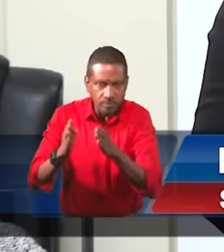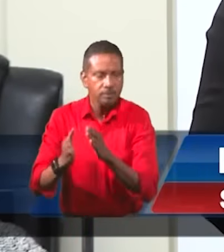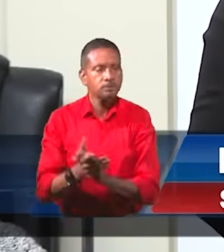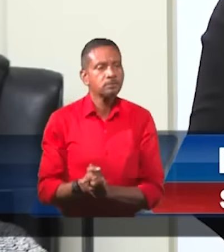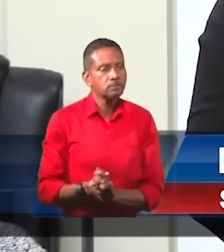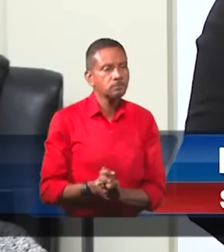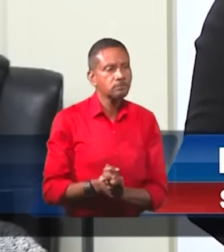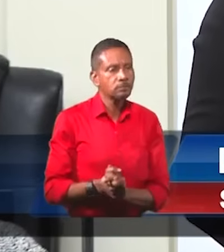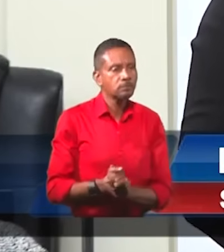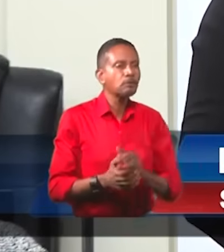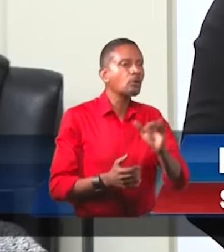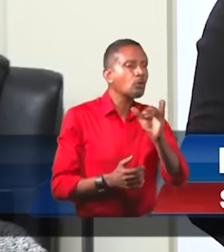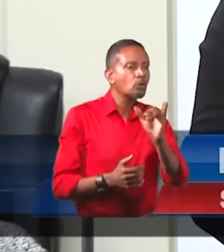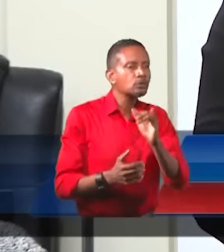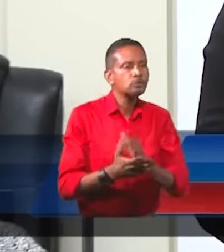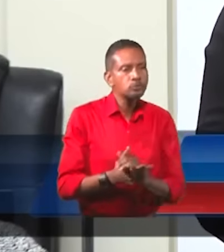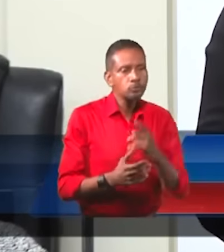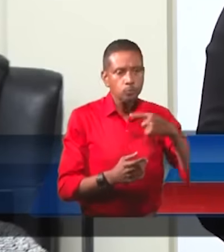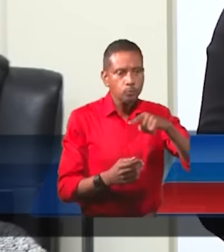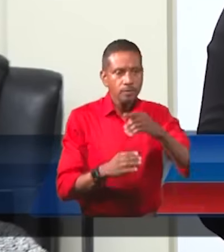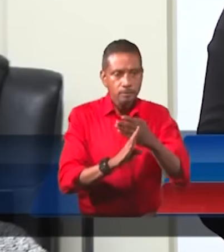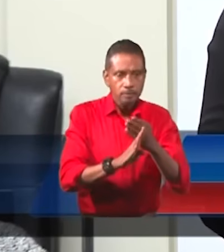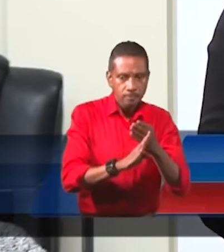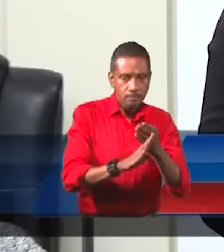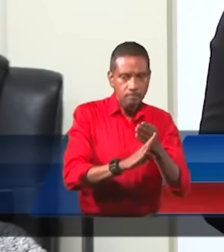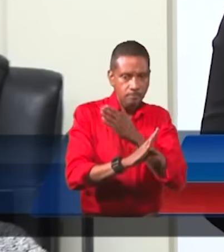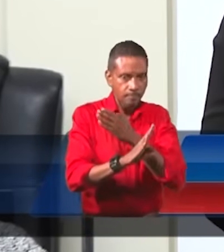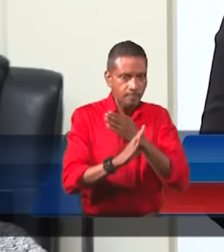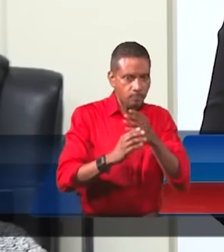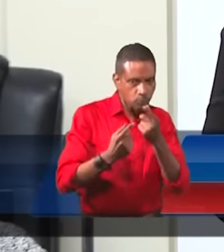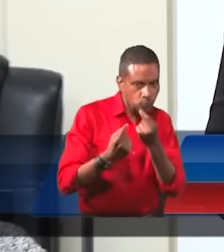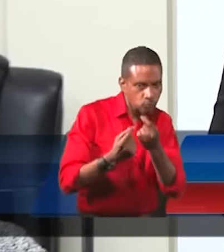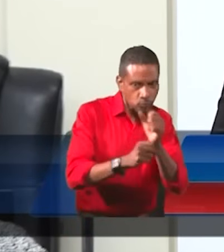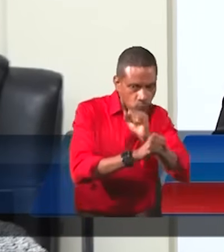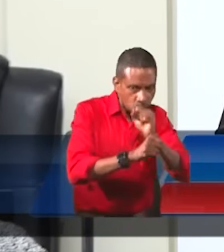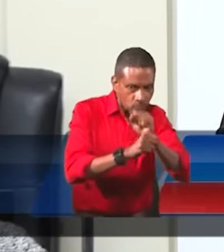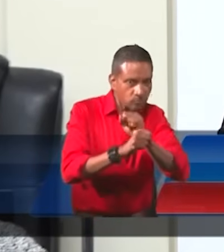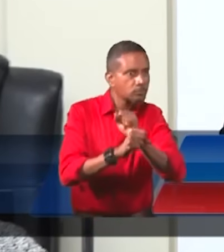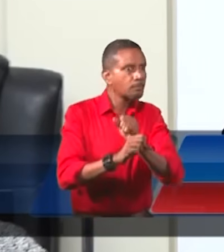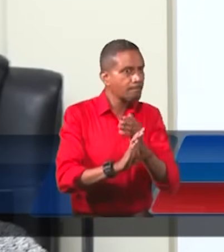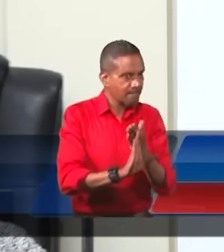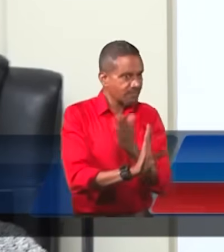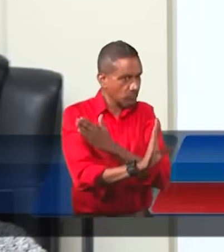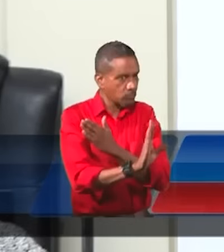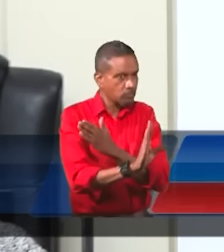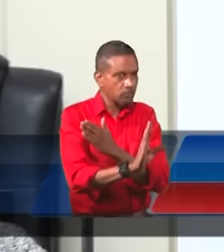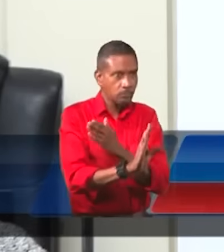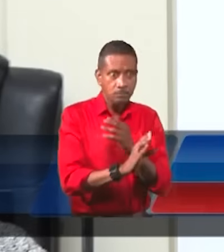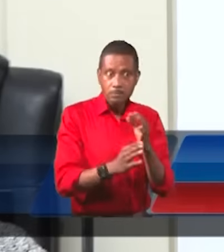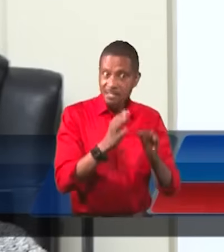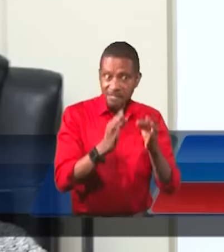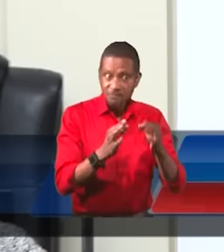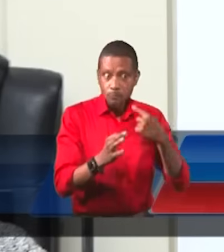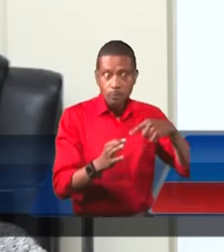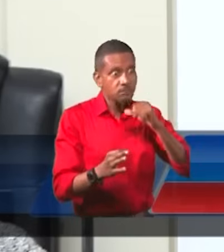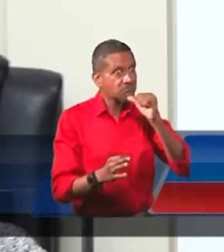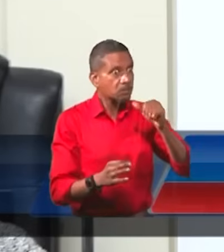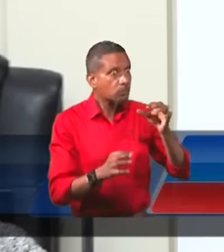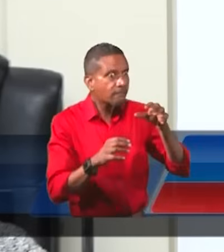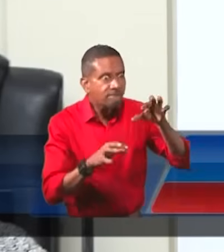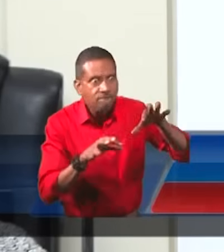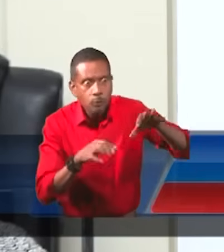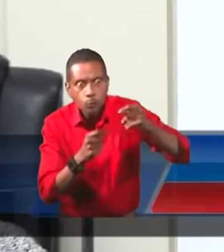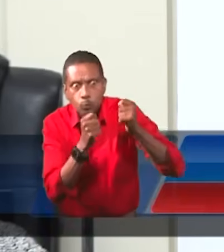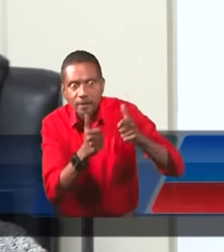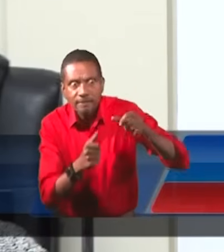doing the back-end work as well. Because in many instances, if we do not pick up the diseases quickly